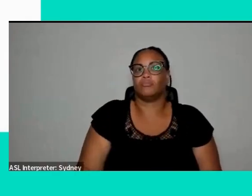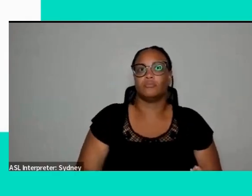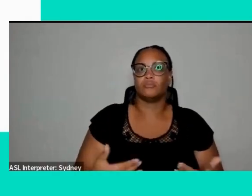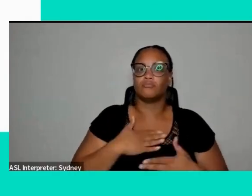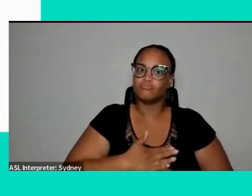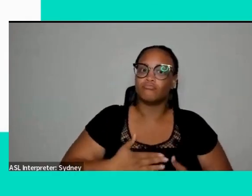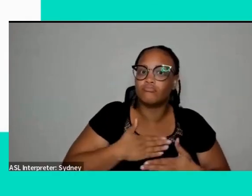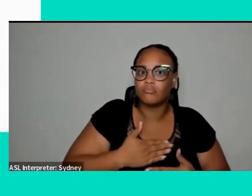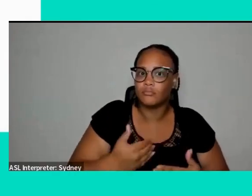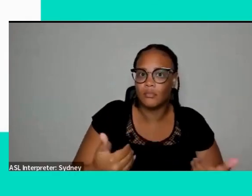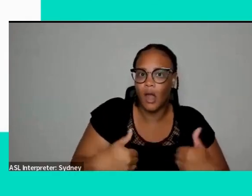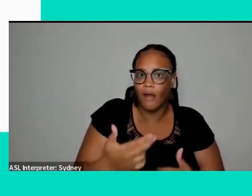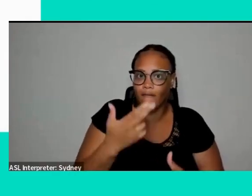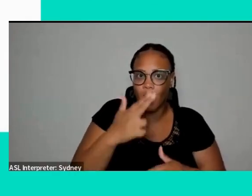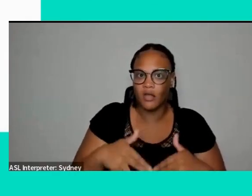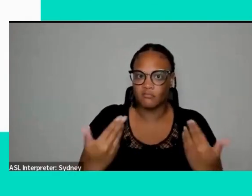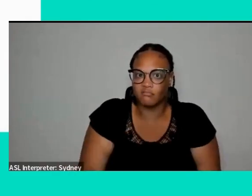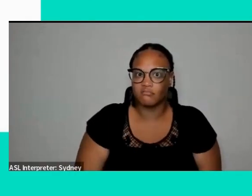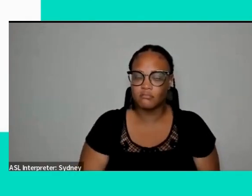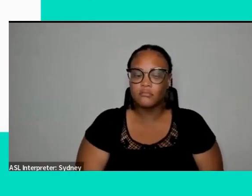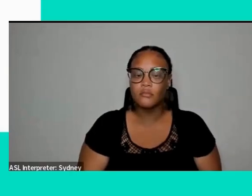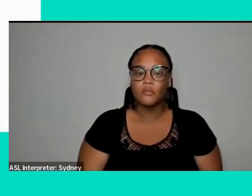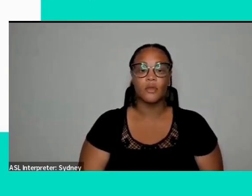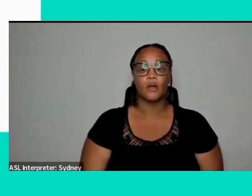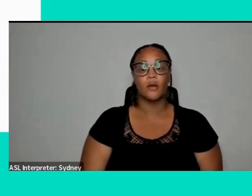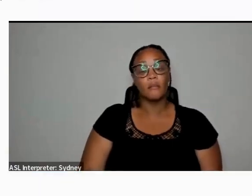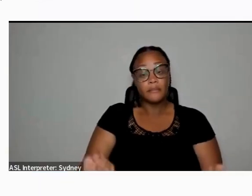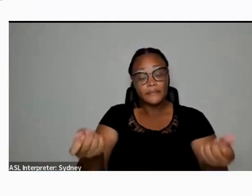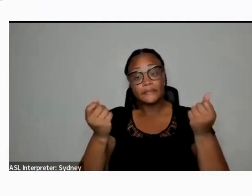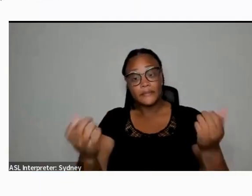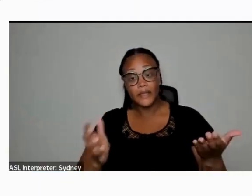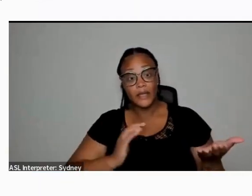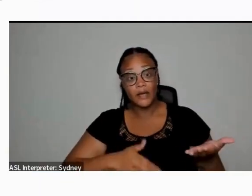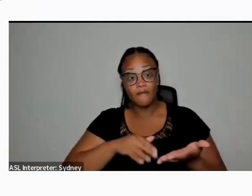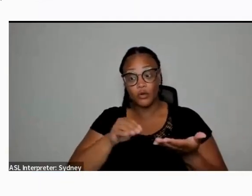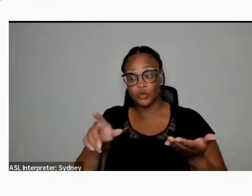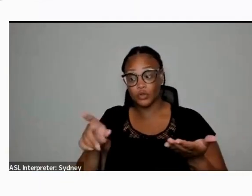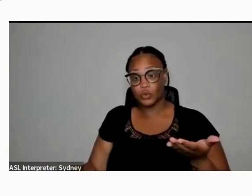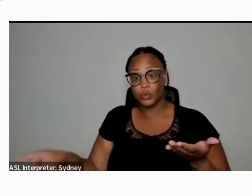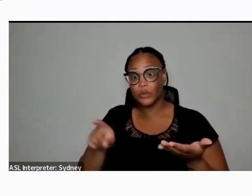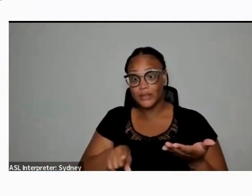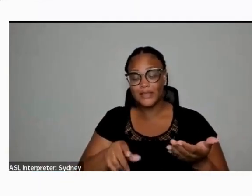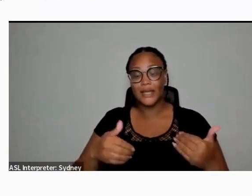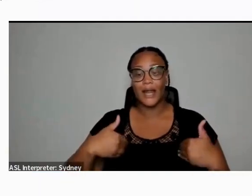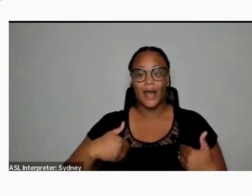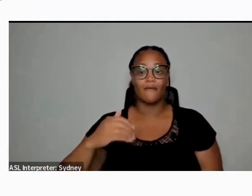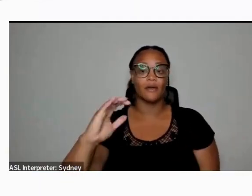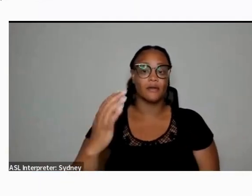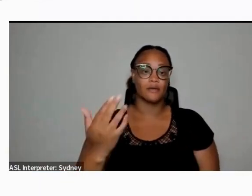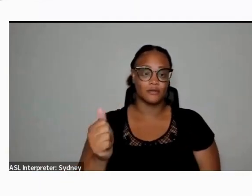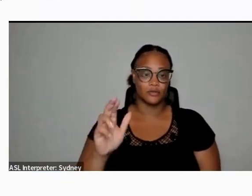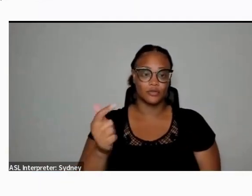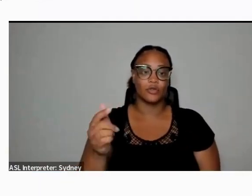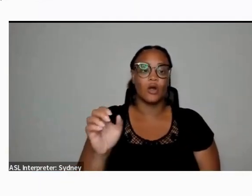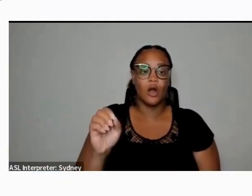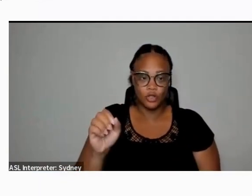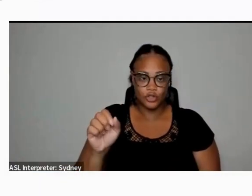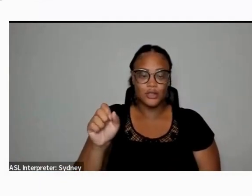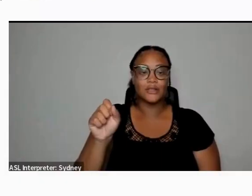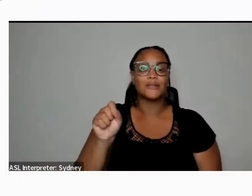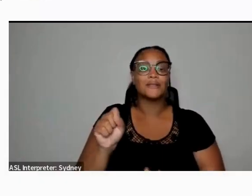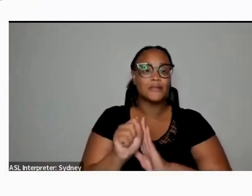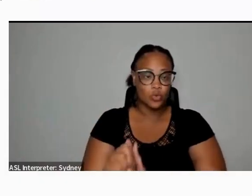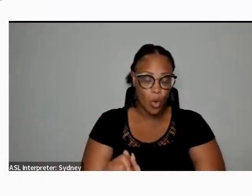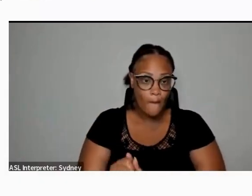we know for so many of our students and our children who have charge syndrome that they really crave